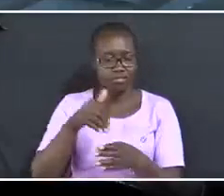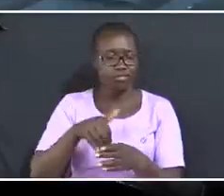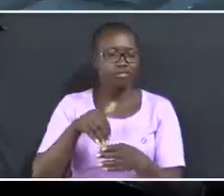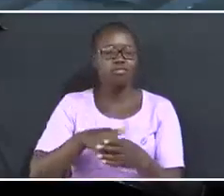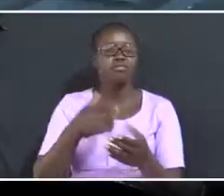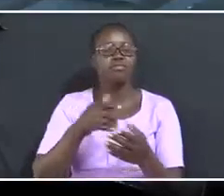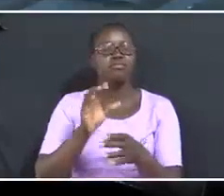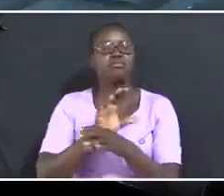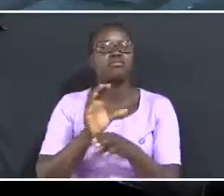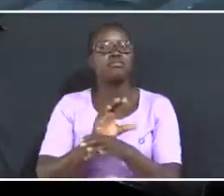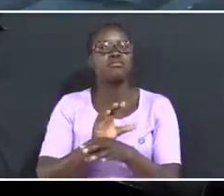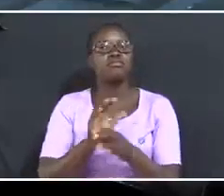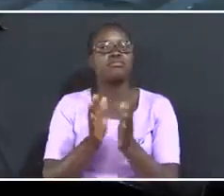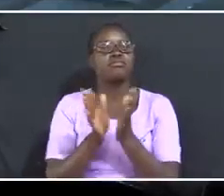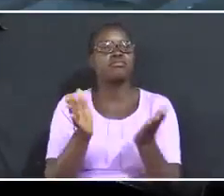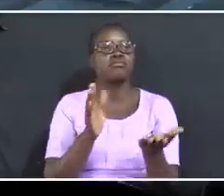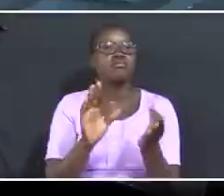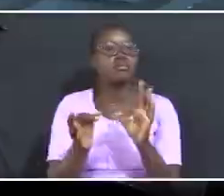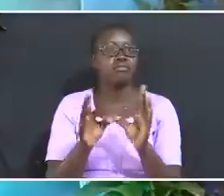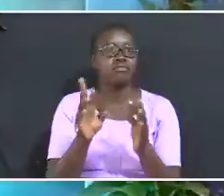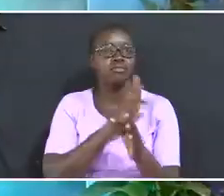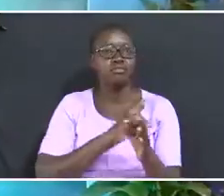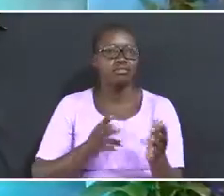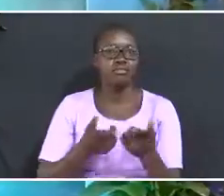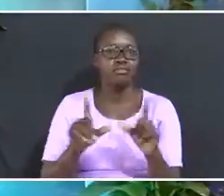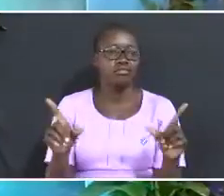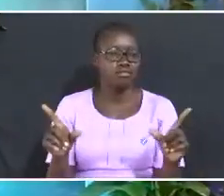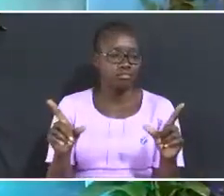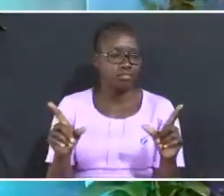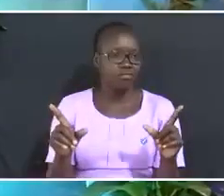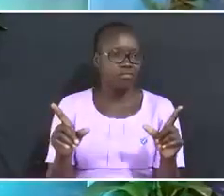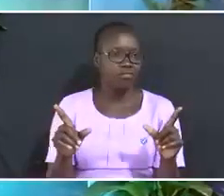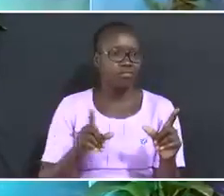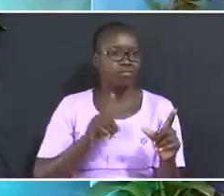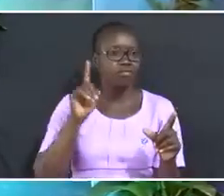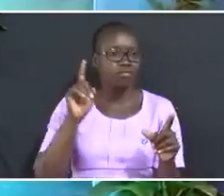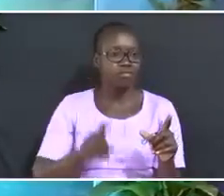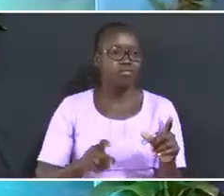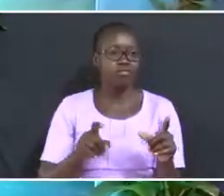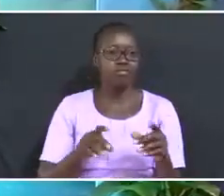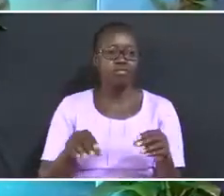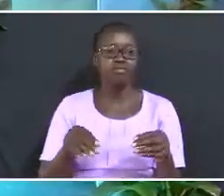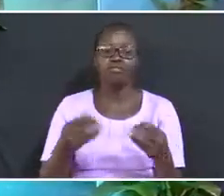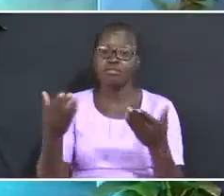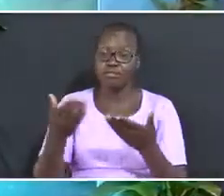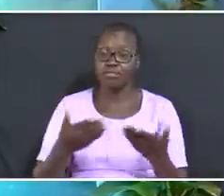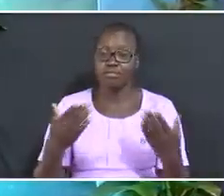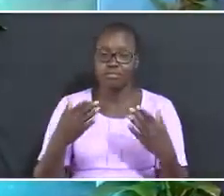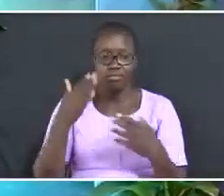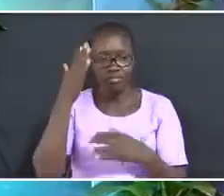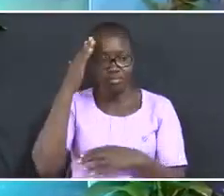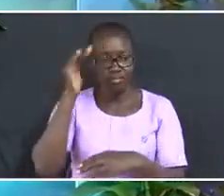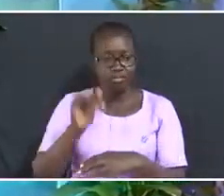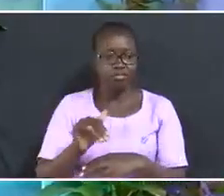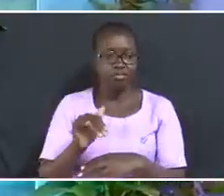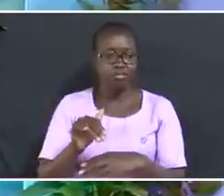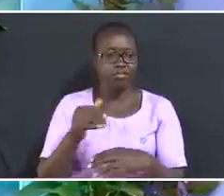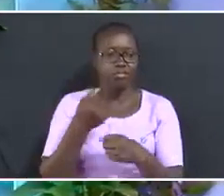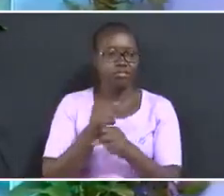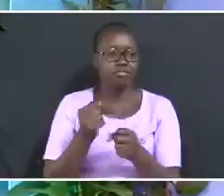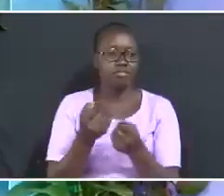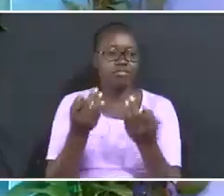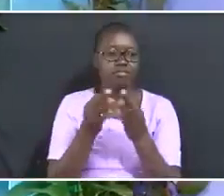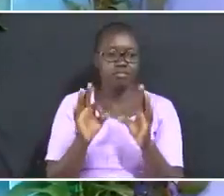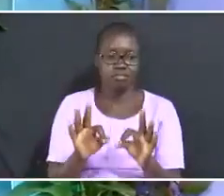it comes to public affairs and religious liberty. It must lead people to know that you have been made